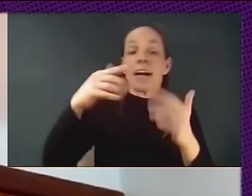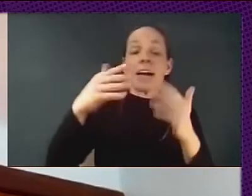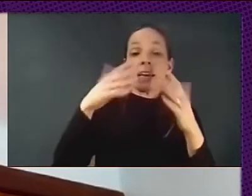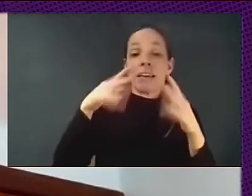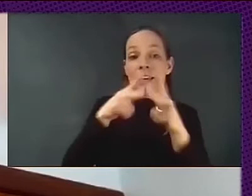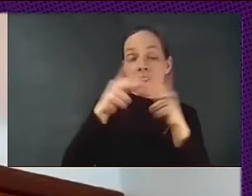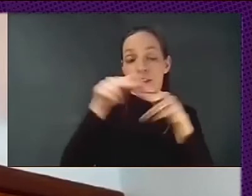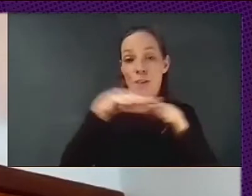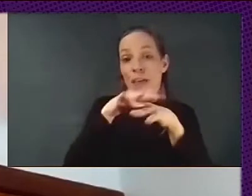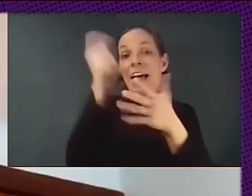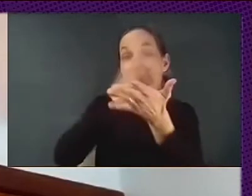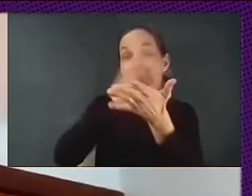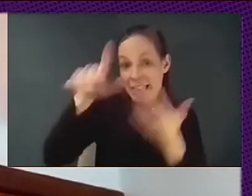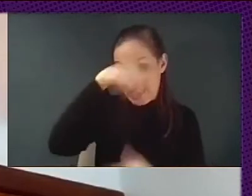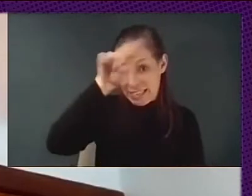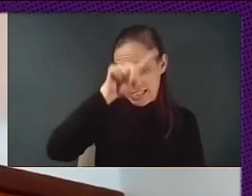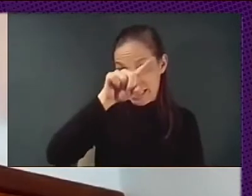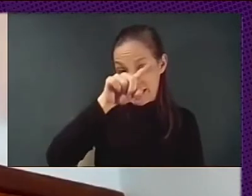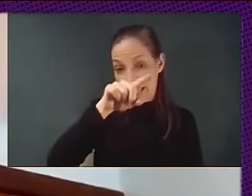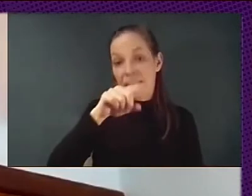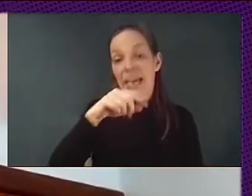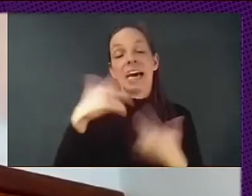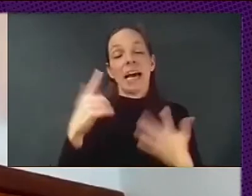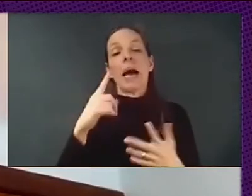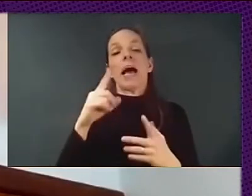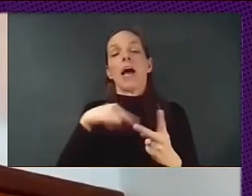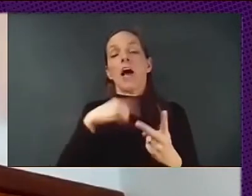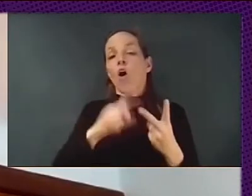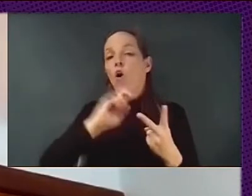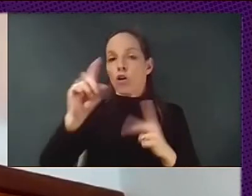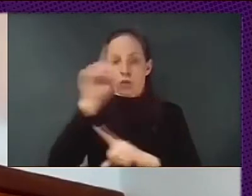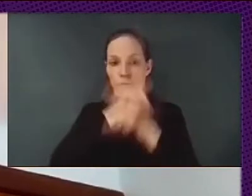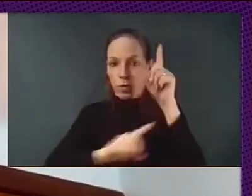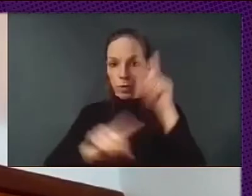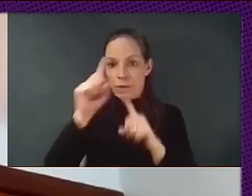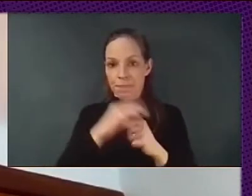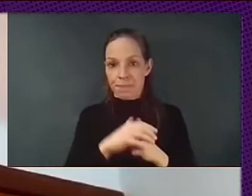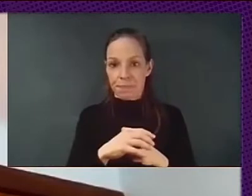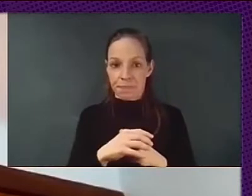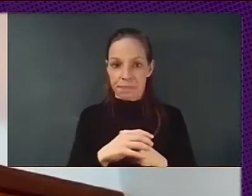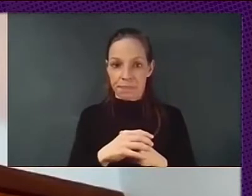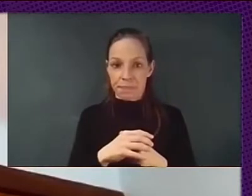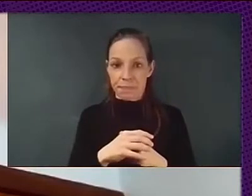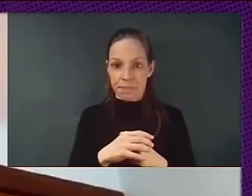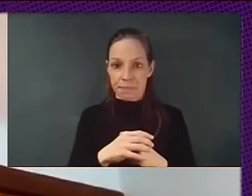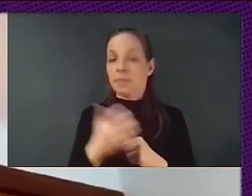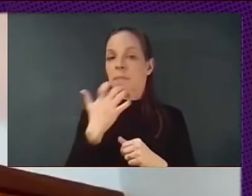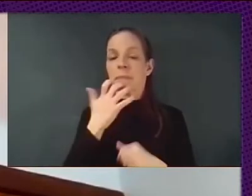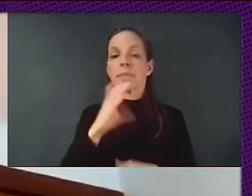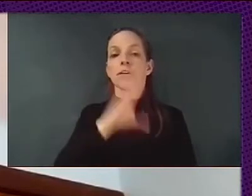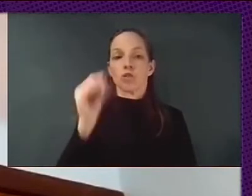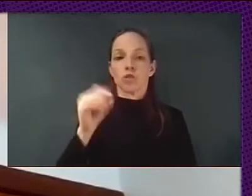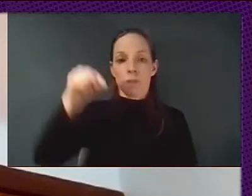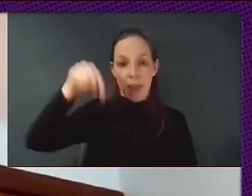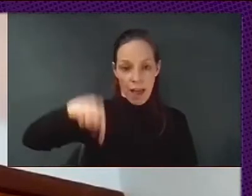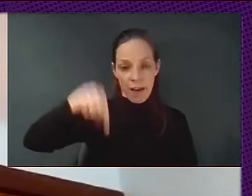competition doesn't do very much if you're living in a country like, say, South Africa, where 80% of fourth graders can't read for